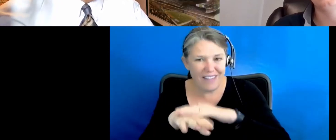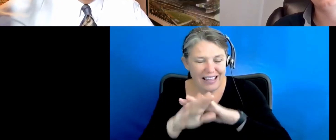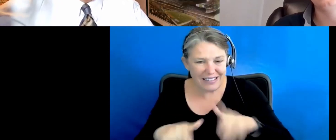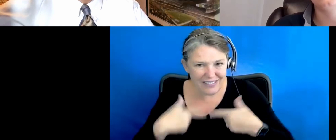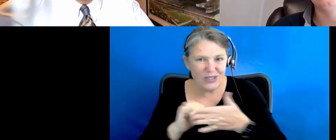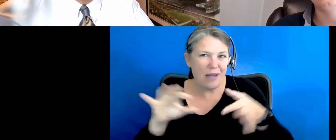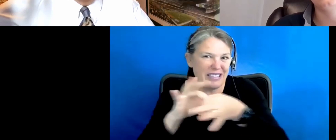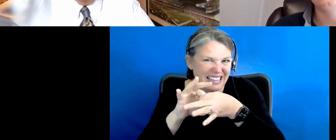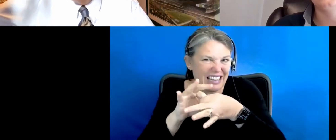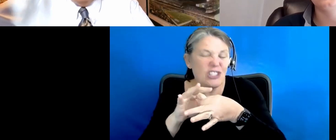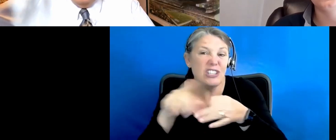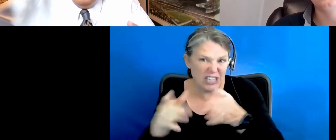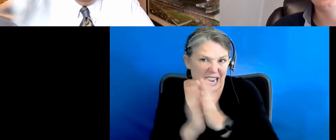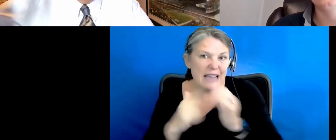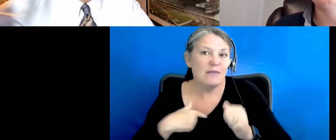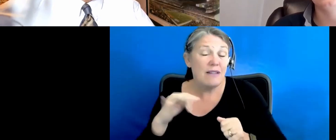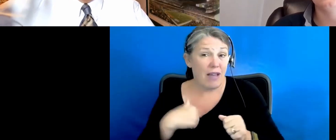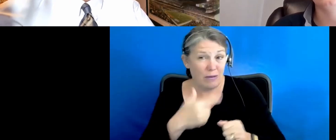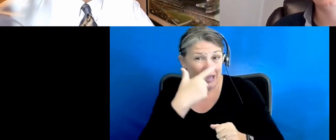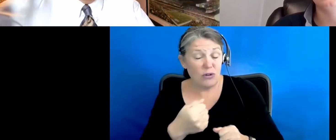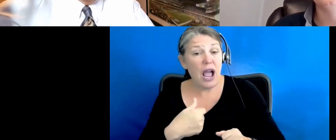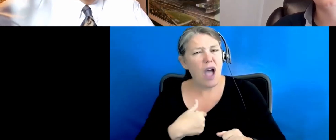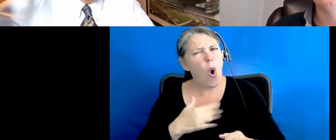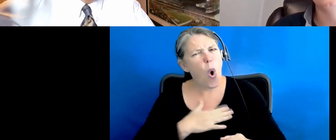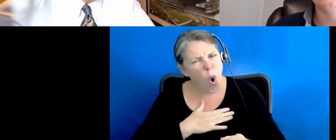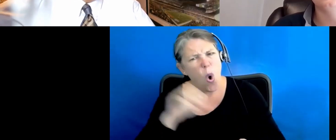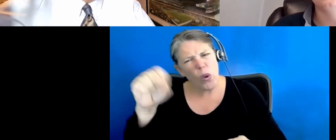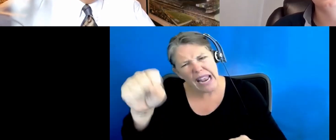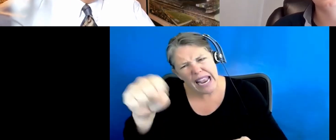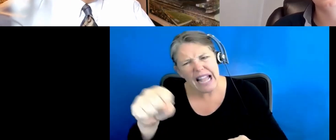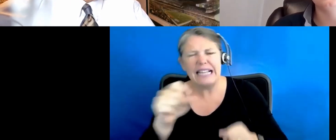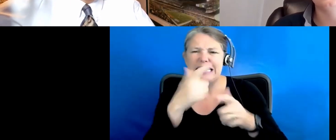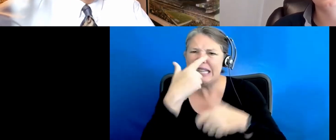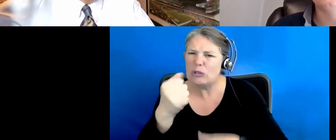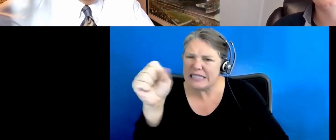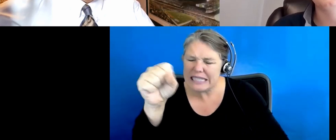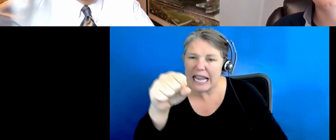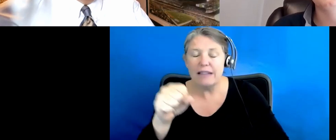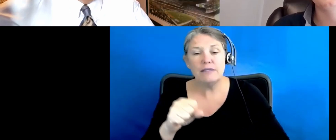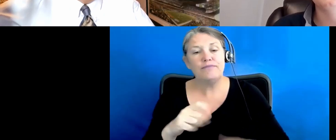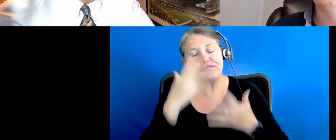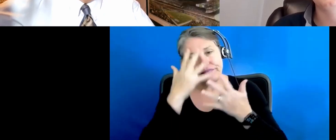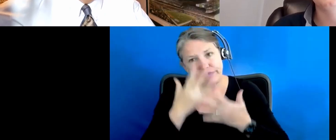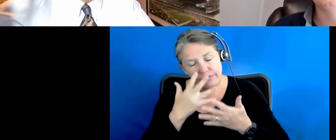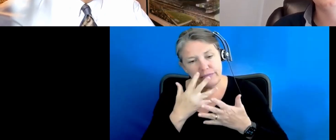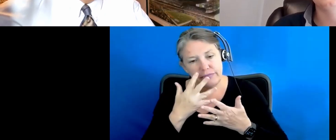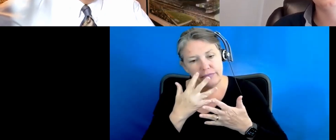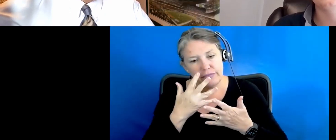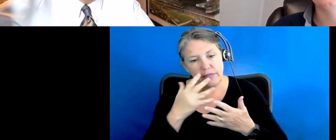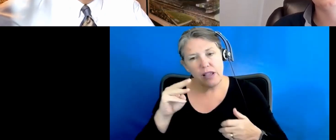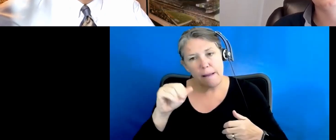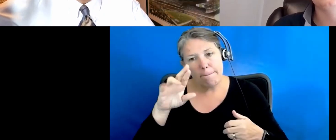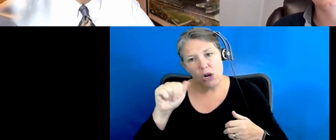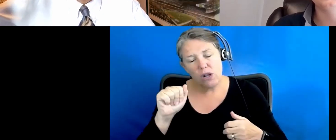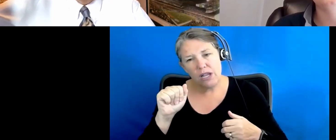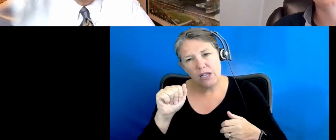Marka Bristow asked me if I would be interested, and I was absolutely interested. Sadly, we lost Marka 2 years